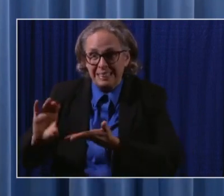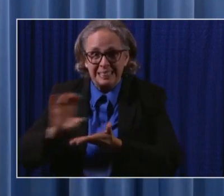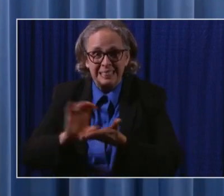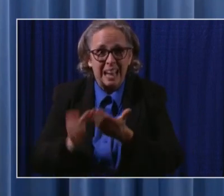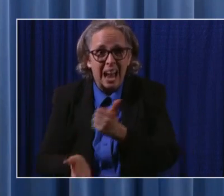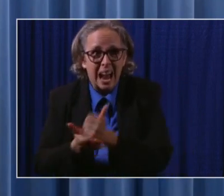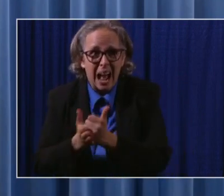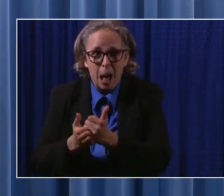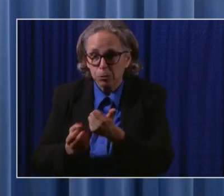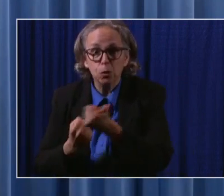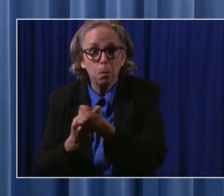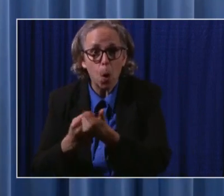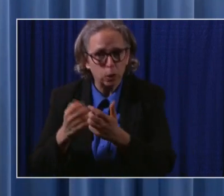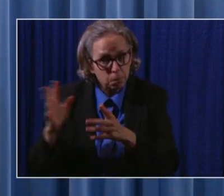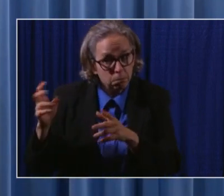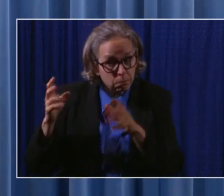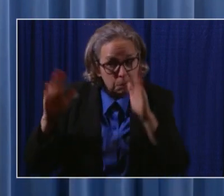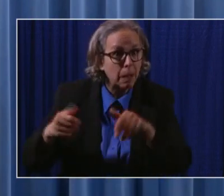that.